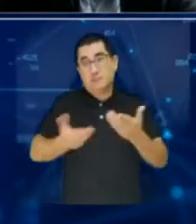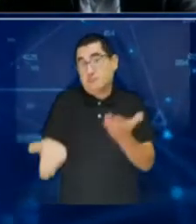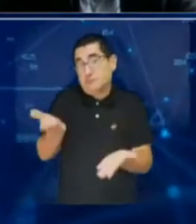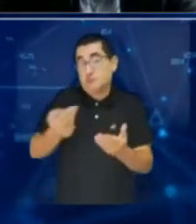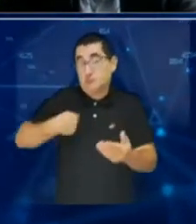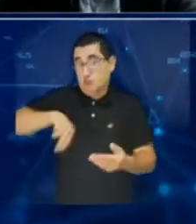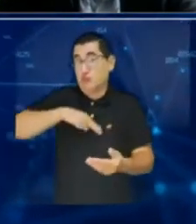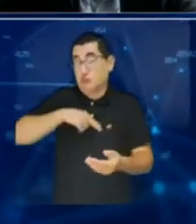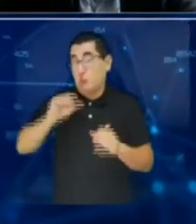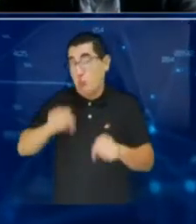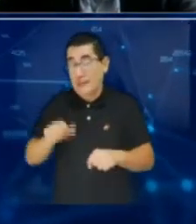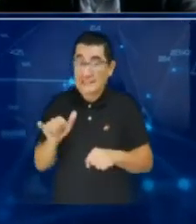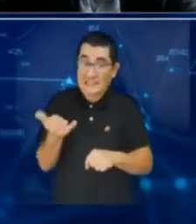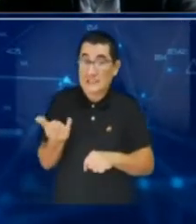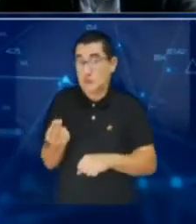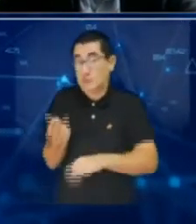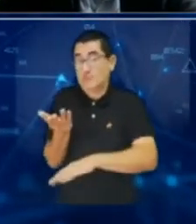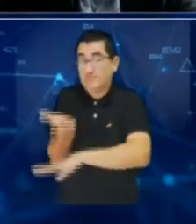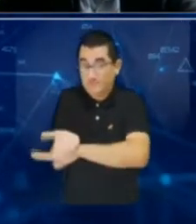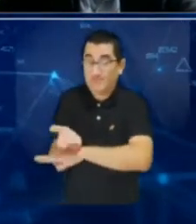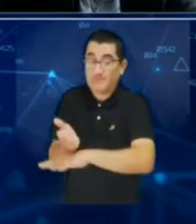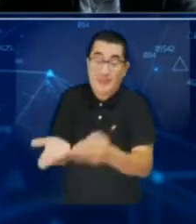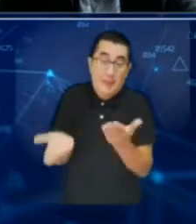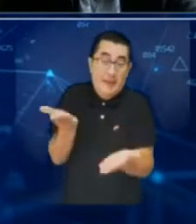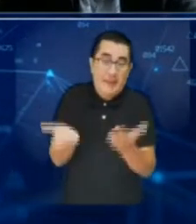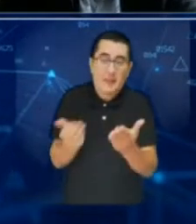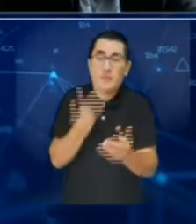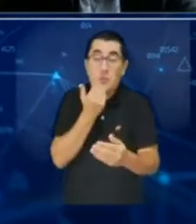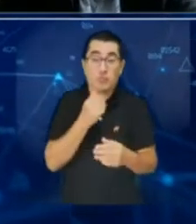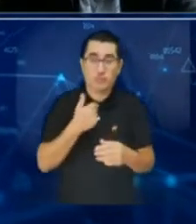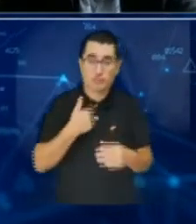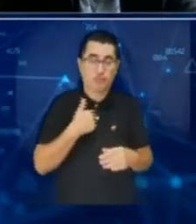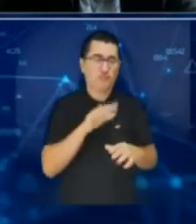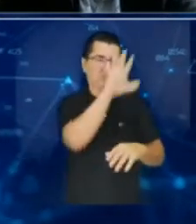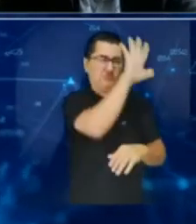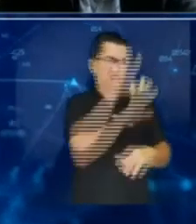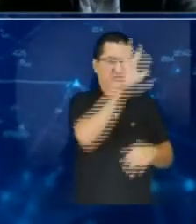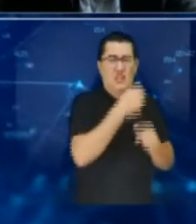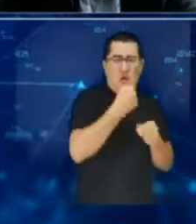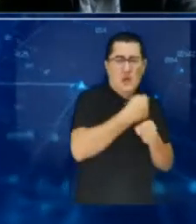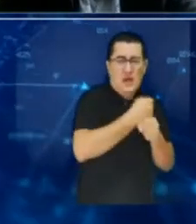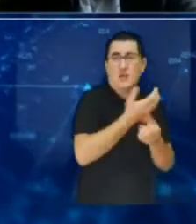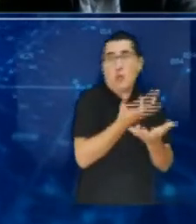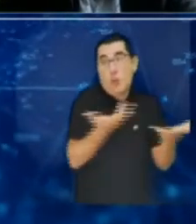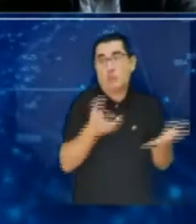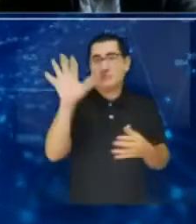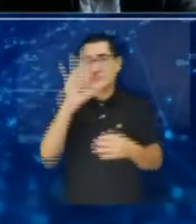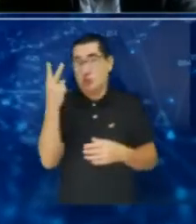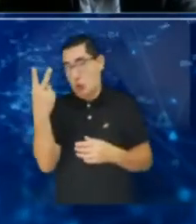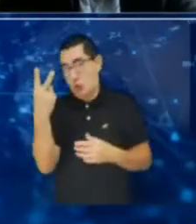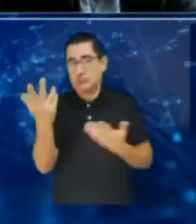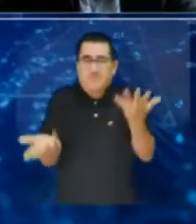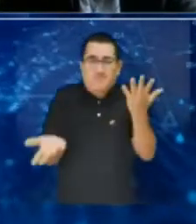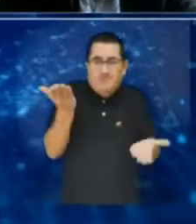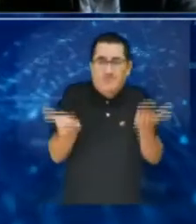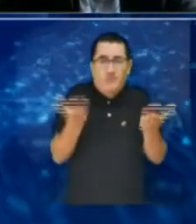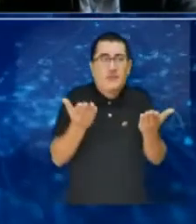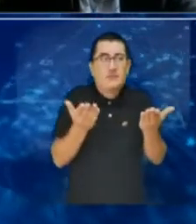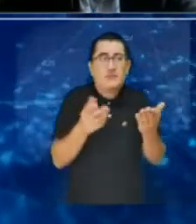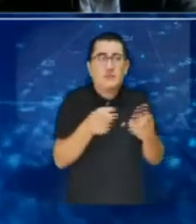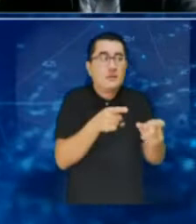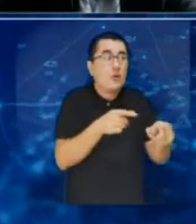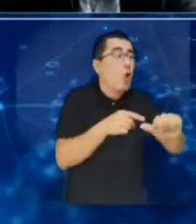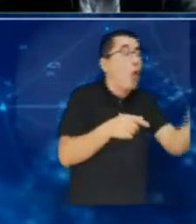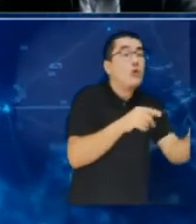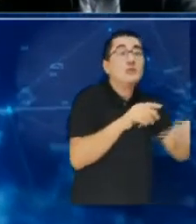The view that has been established by region two. When working on a particular region, then it doesn't have any